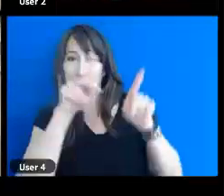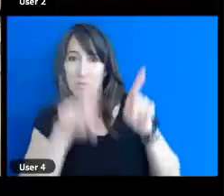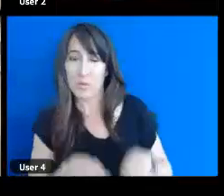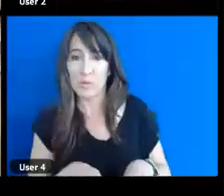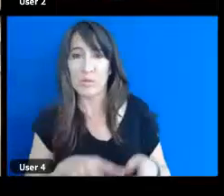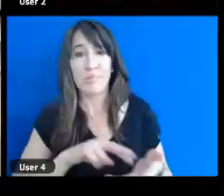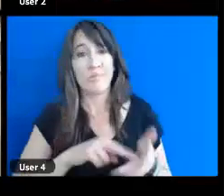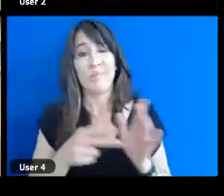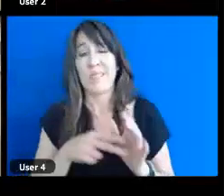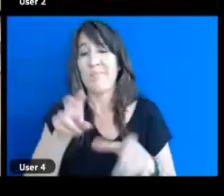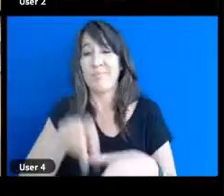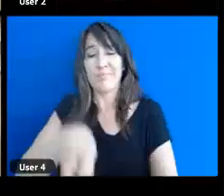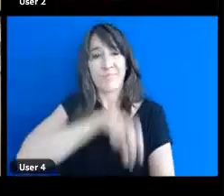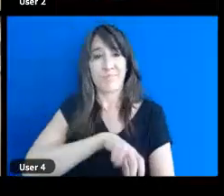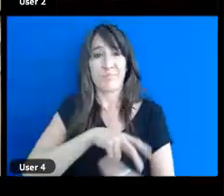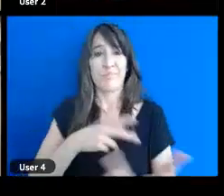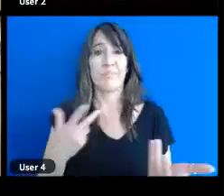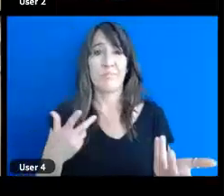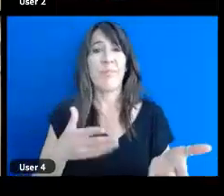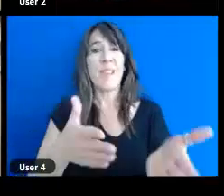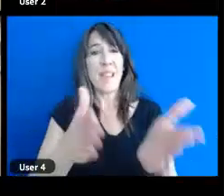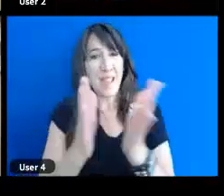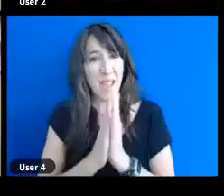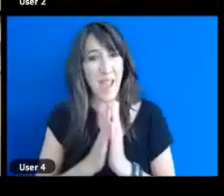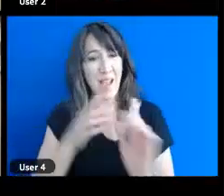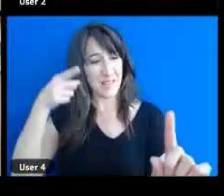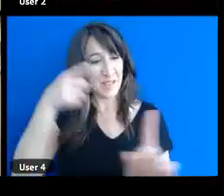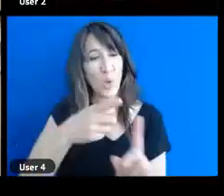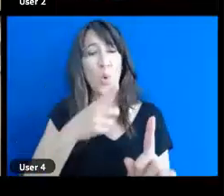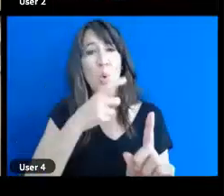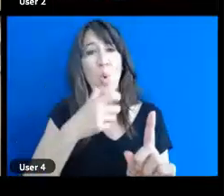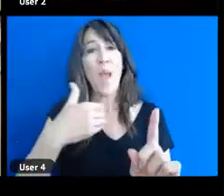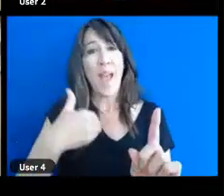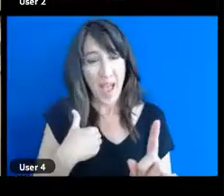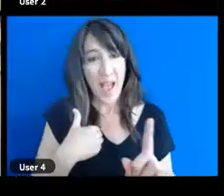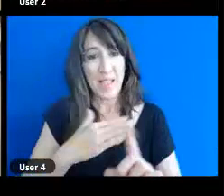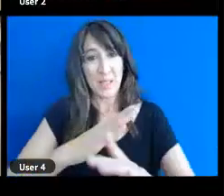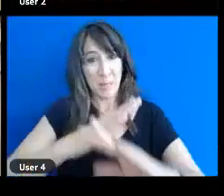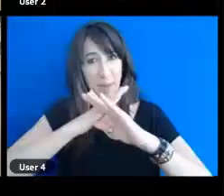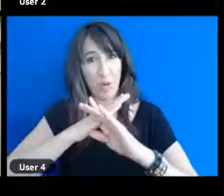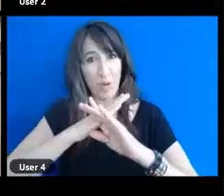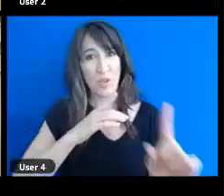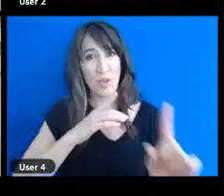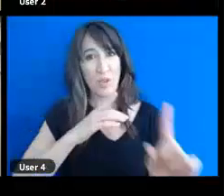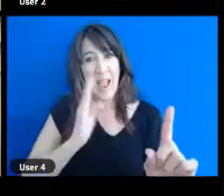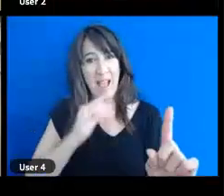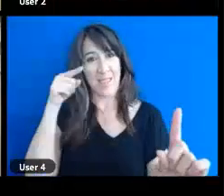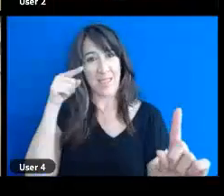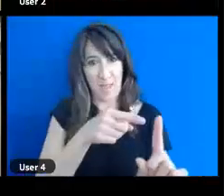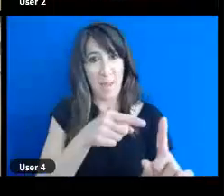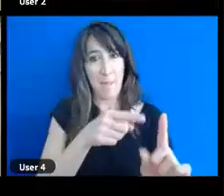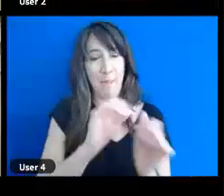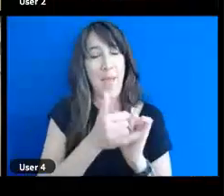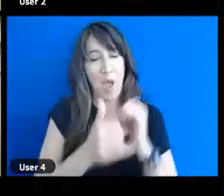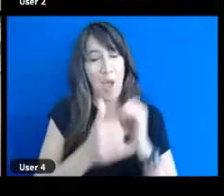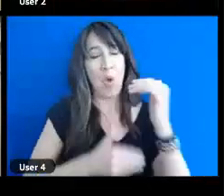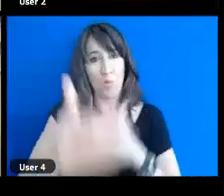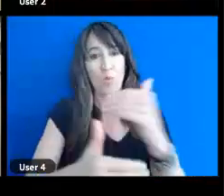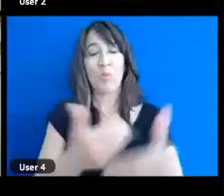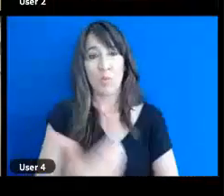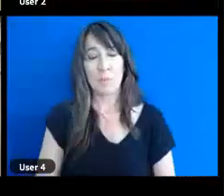and a challenge for most of their life, I'll tell you, they've got a lot of life experience that they can share. So I'm going to pass this back